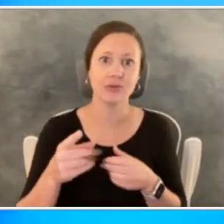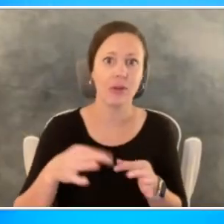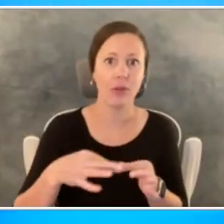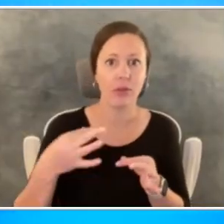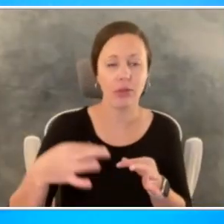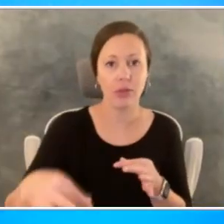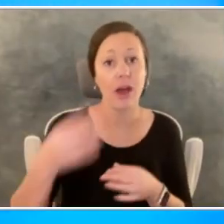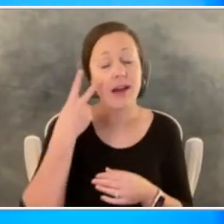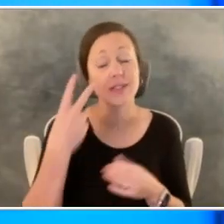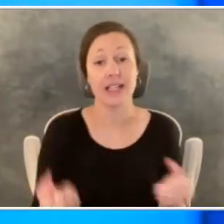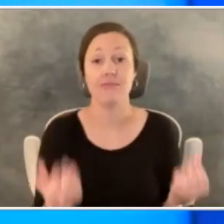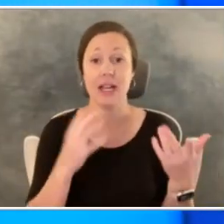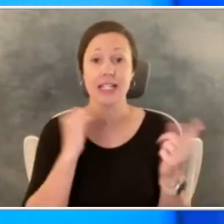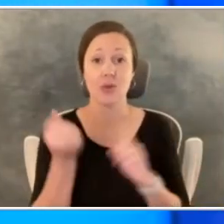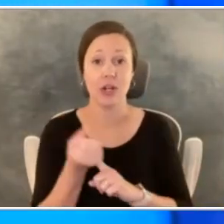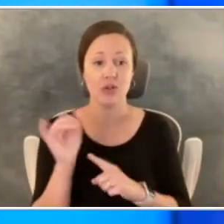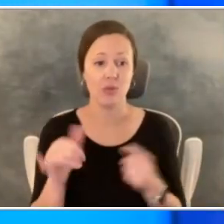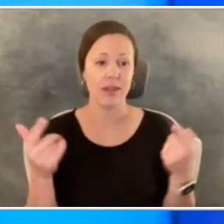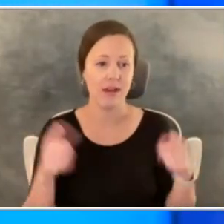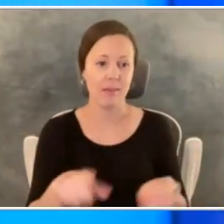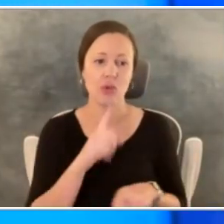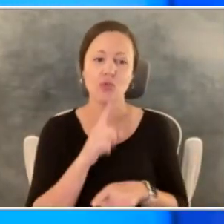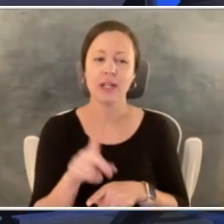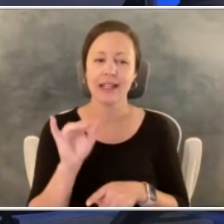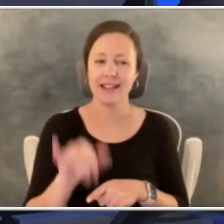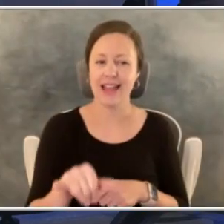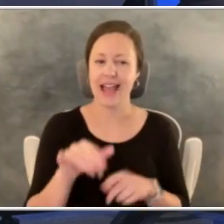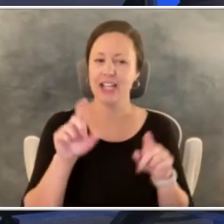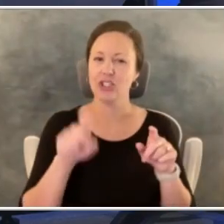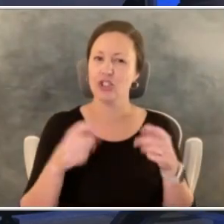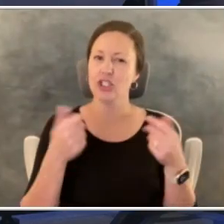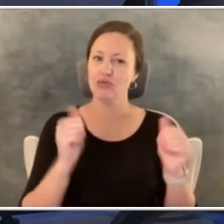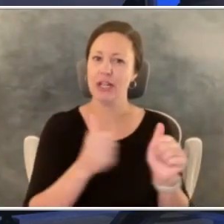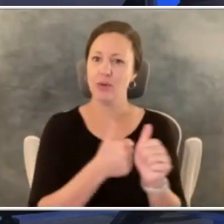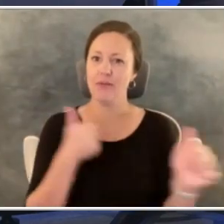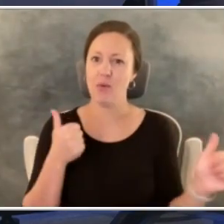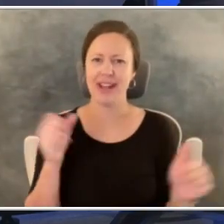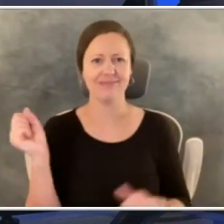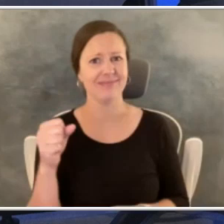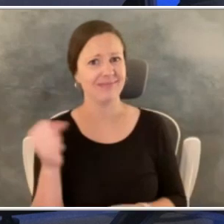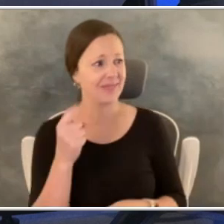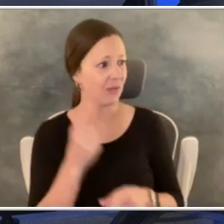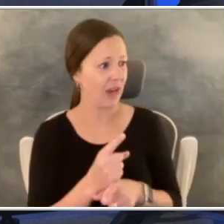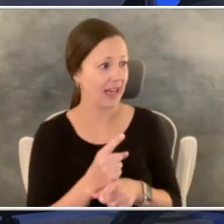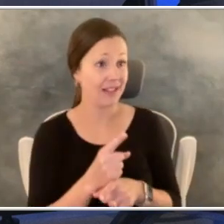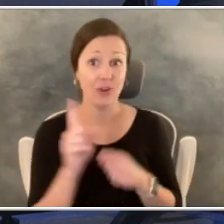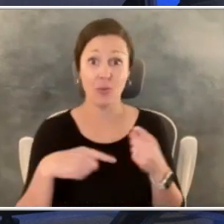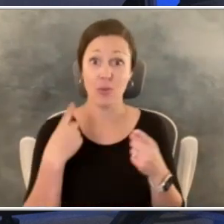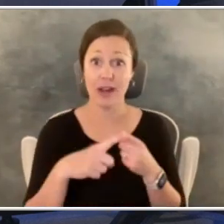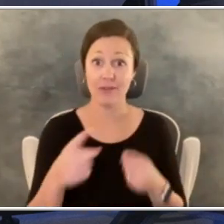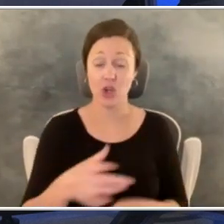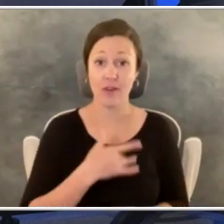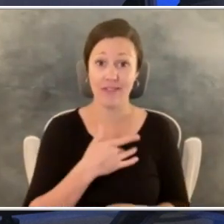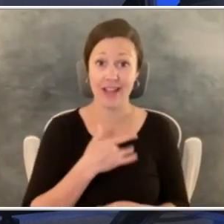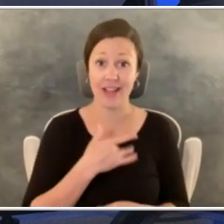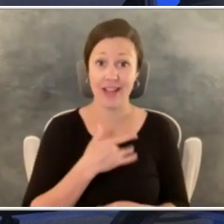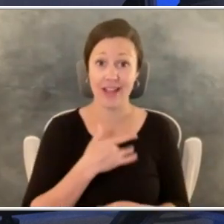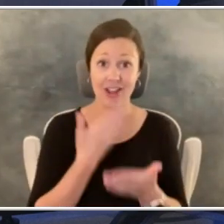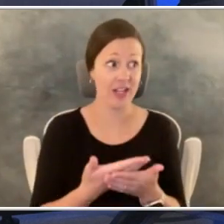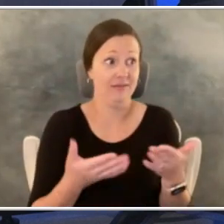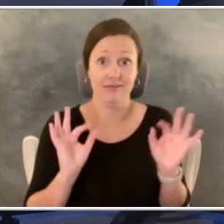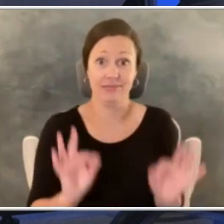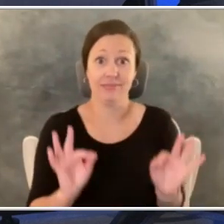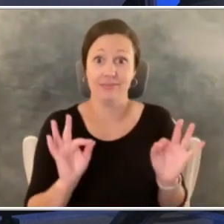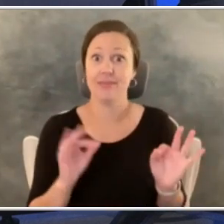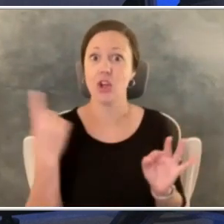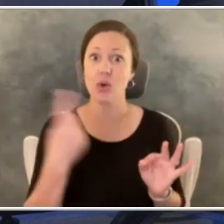situations like that, and I think that's really something that we should try to avoid. Yeah, and that's tough because, when you're feeling good, you're feeling good, right? You're always told, listen to your body. So